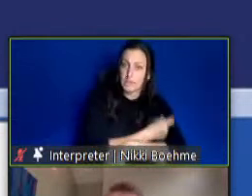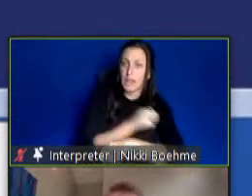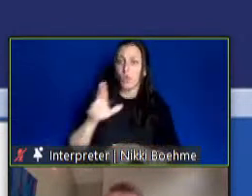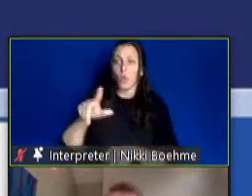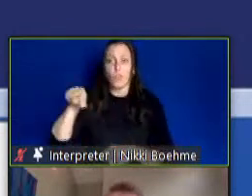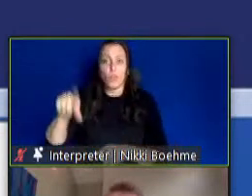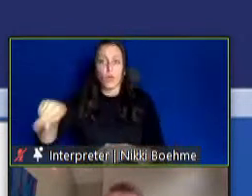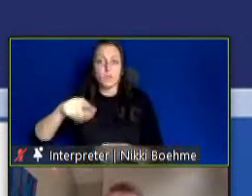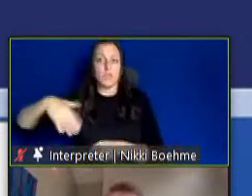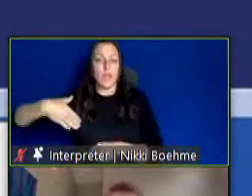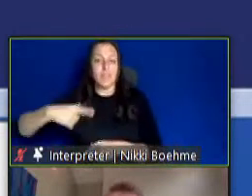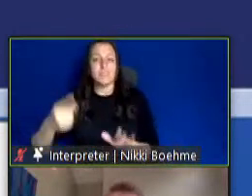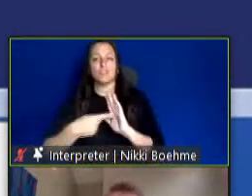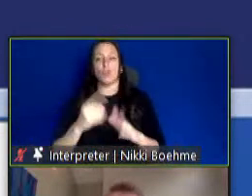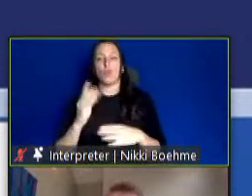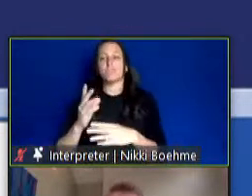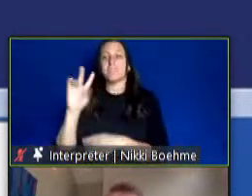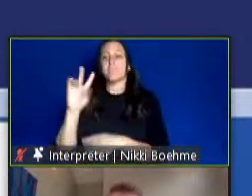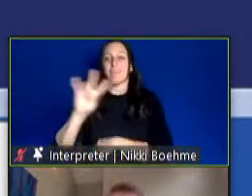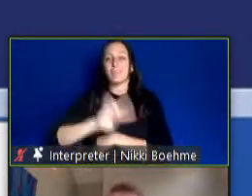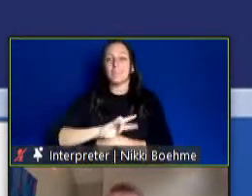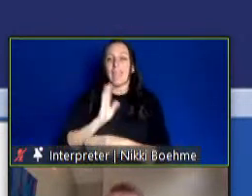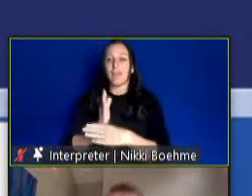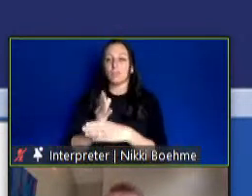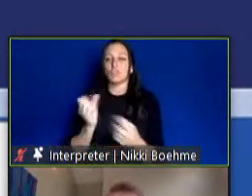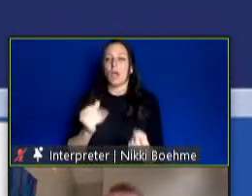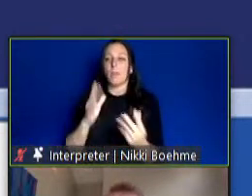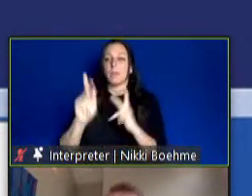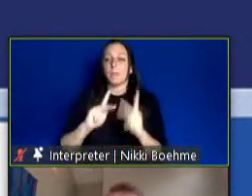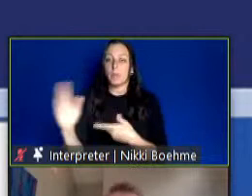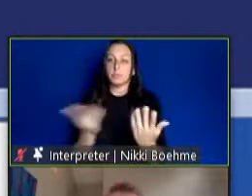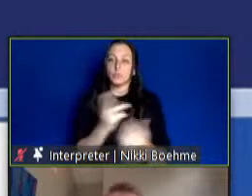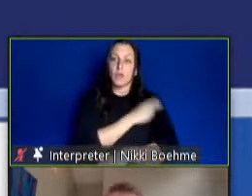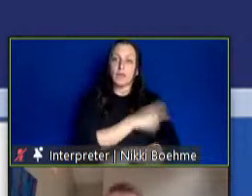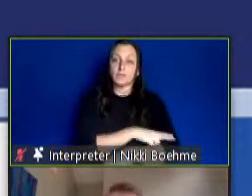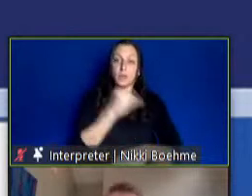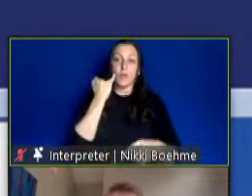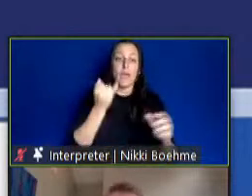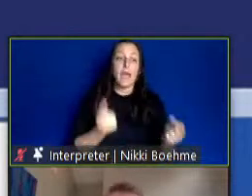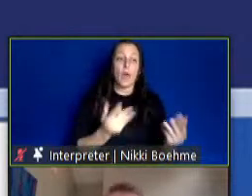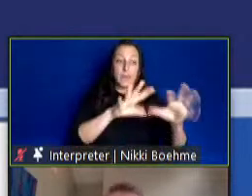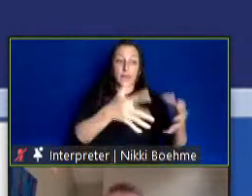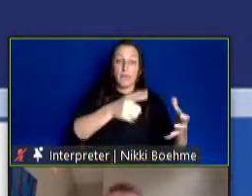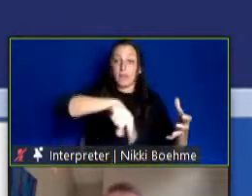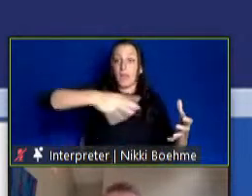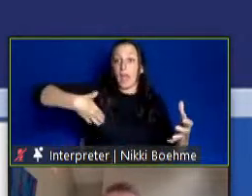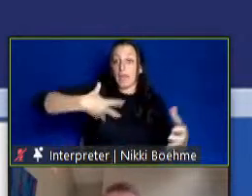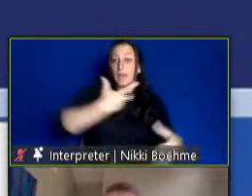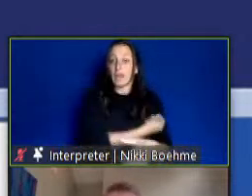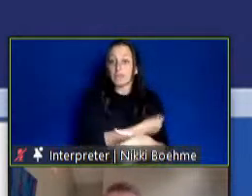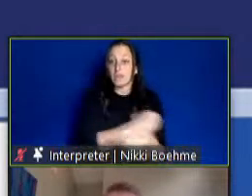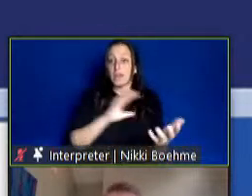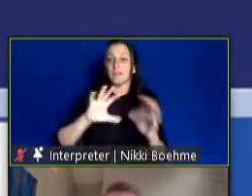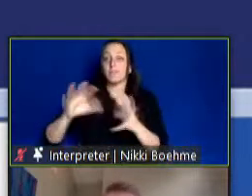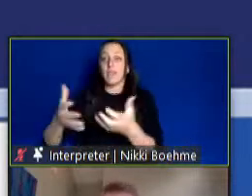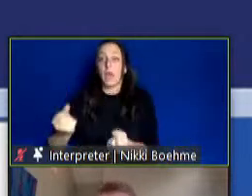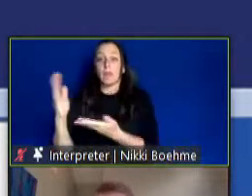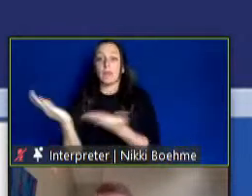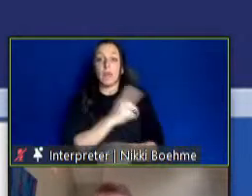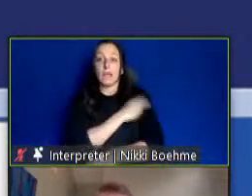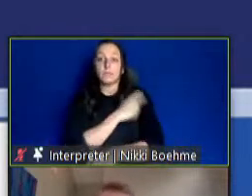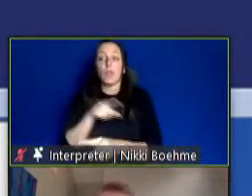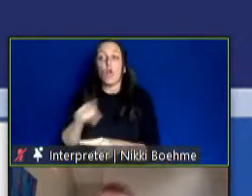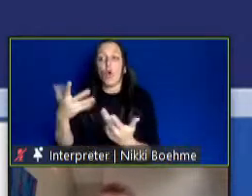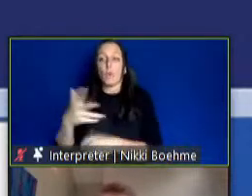the 7-day average number of hospitalizations that are occurring among unvaccinated individuals versus fully vaccinated individuals. And